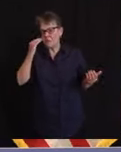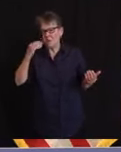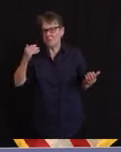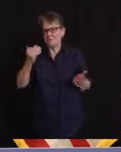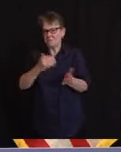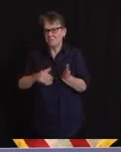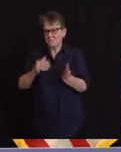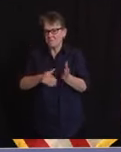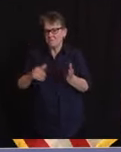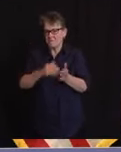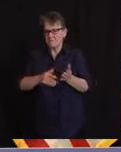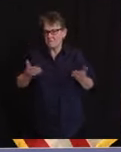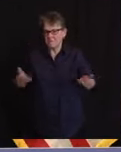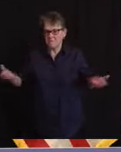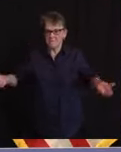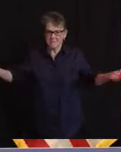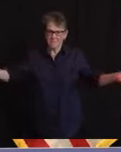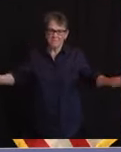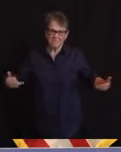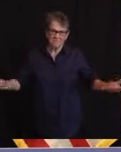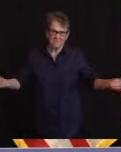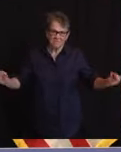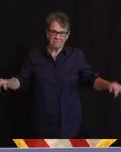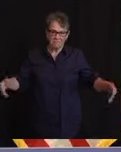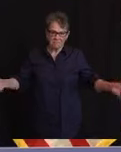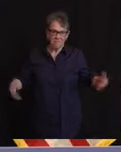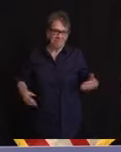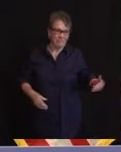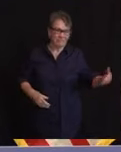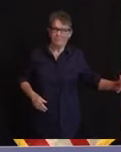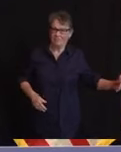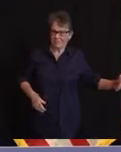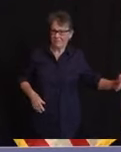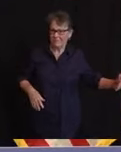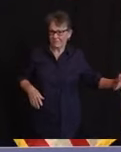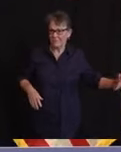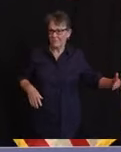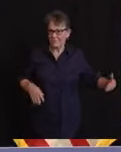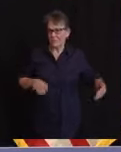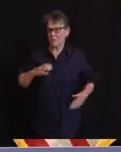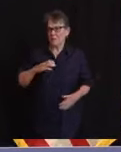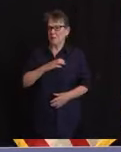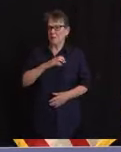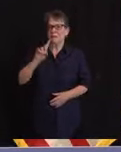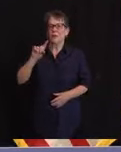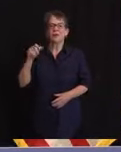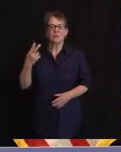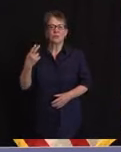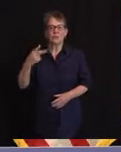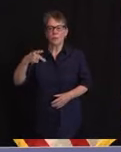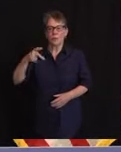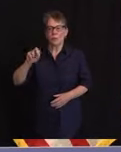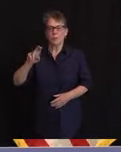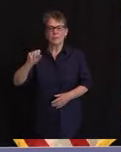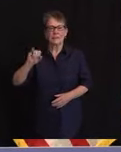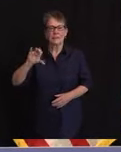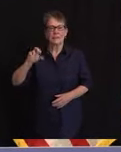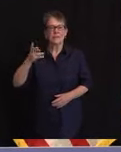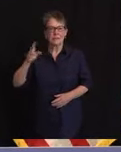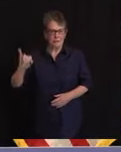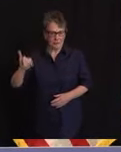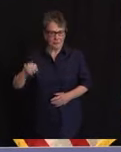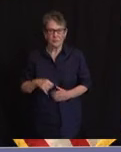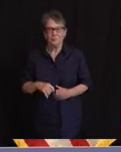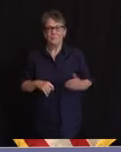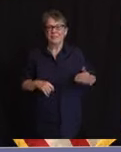without reservation. The woman to my right, the Commissioner of the Department of Health, Judy Persicelli. To her right, State Epidemiologist, Dr.